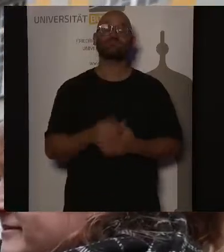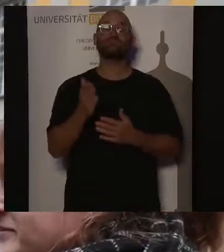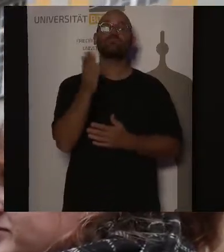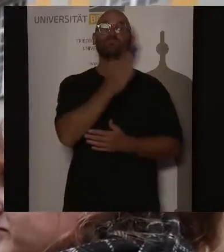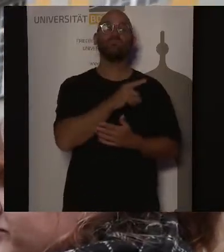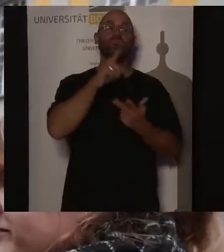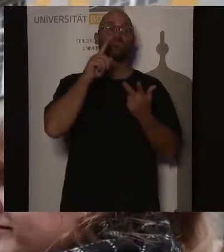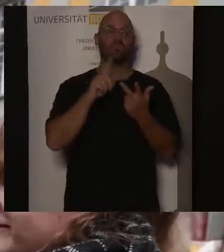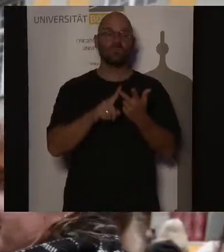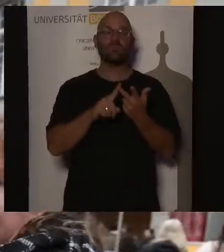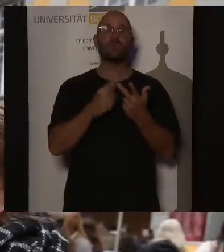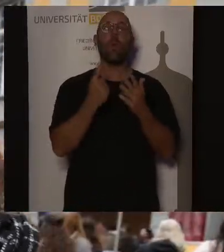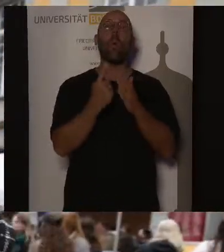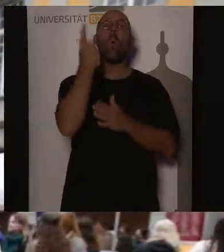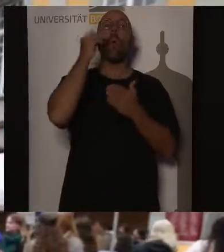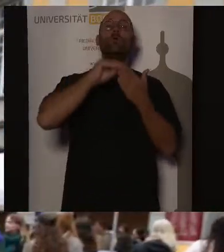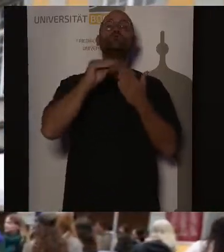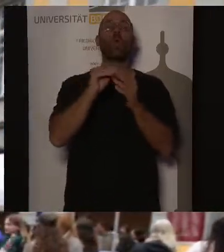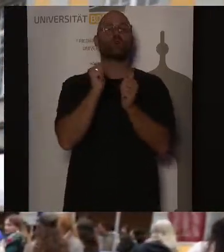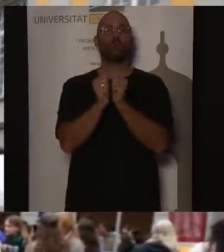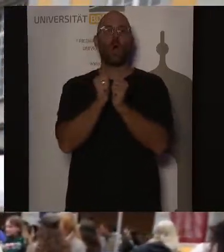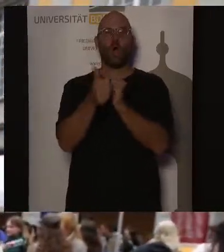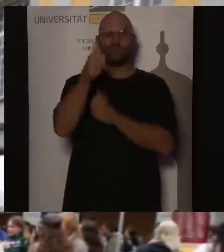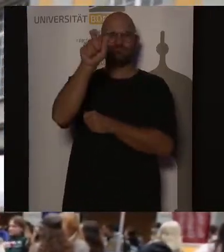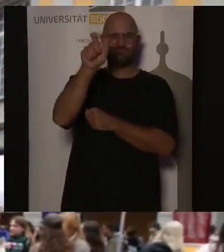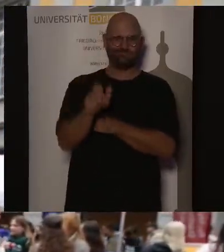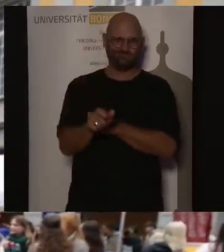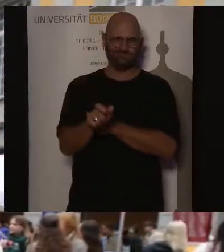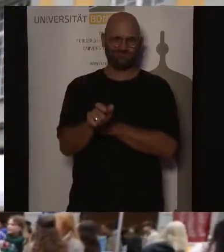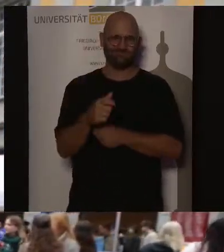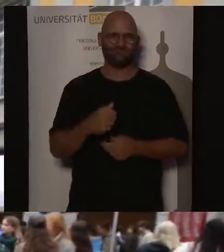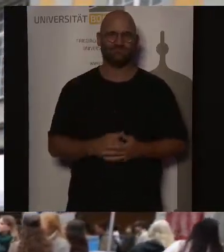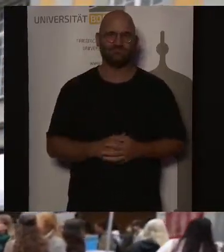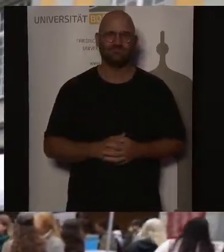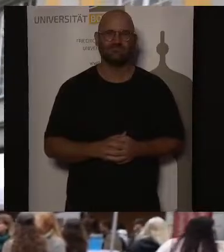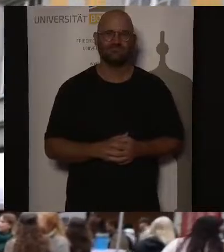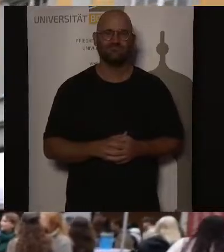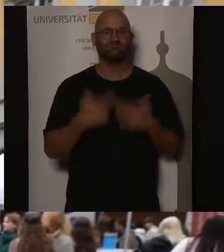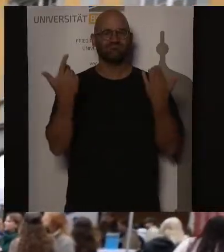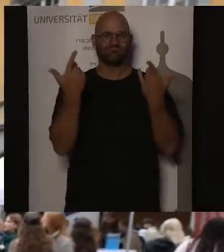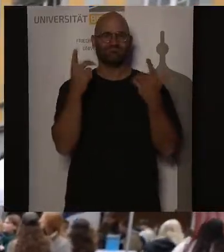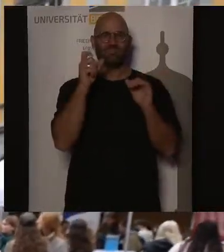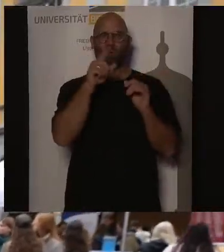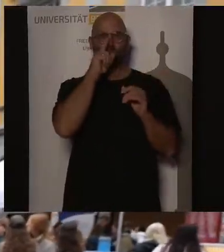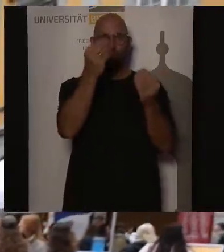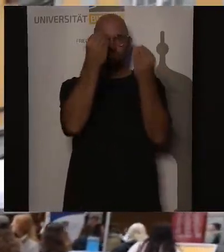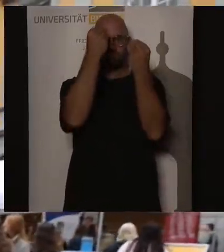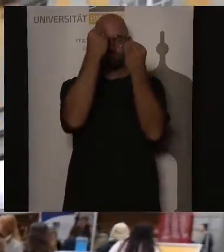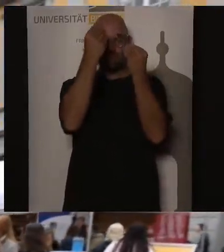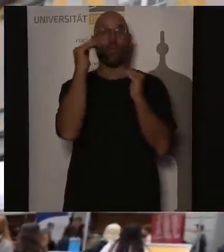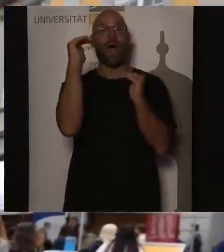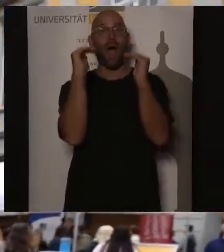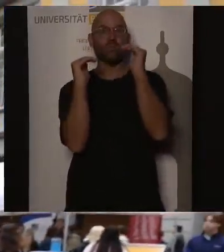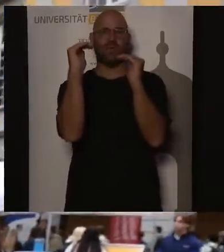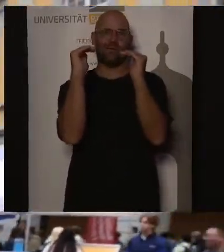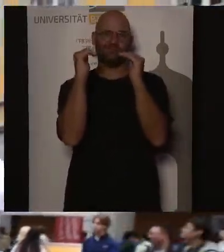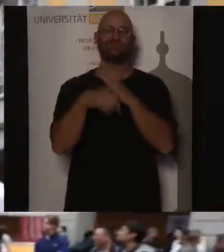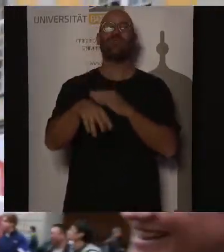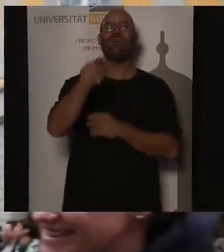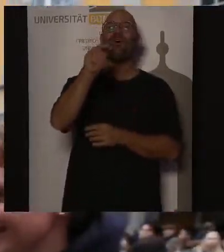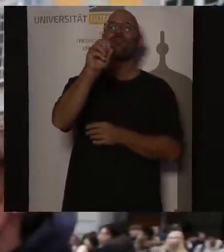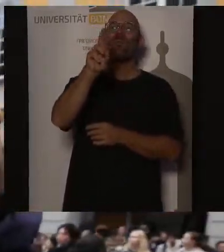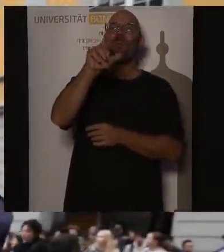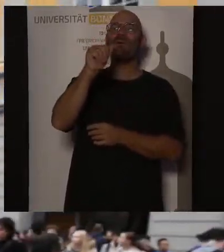Lilian. And last but not least, I have somebody from university sports here, because it's not just about studying all the time. It's also